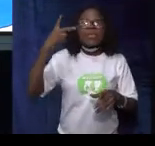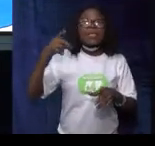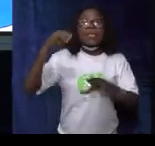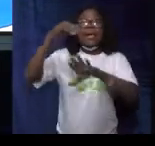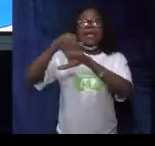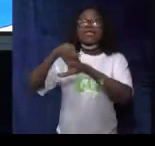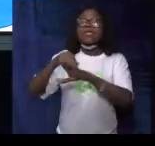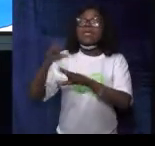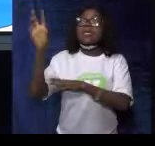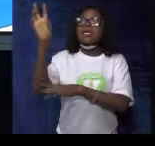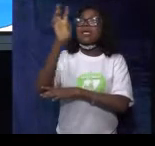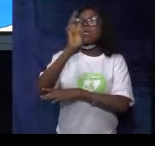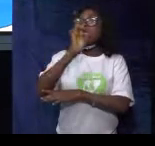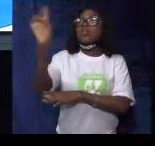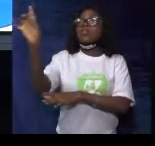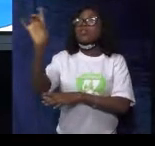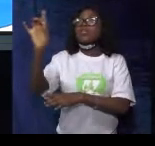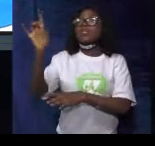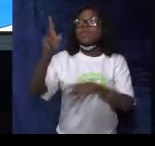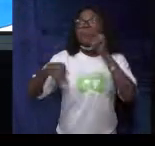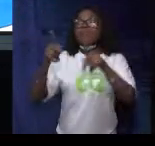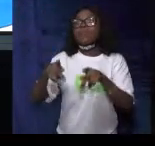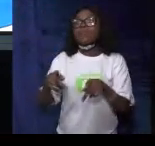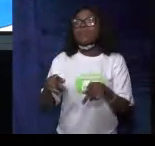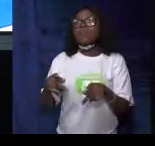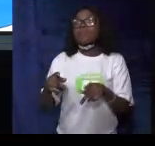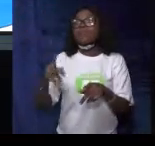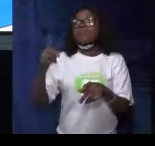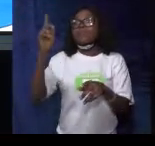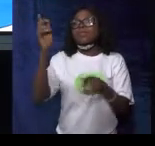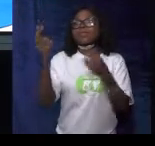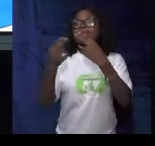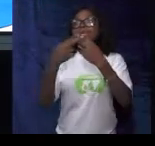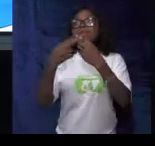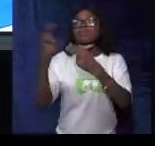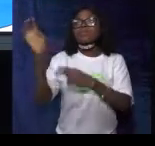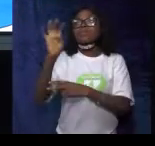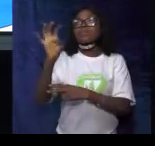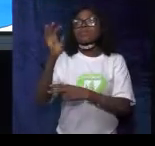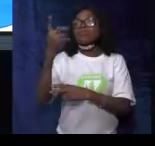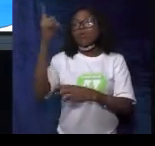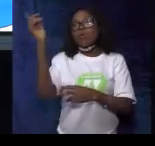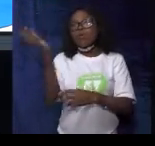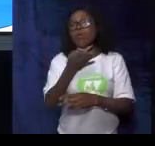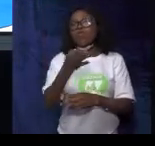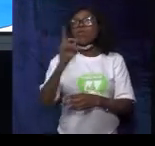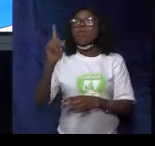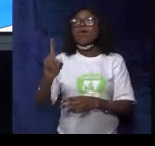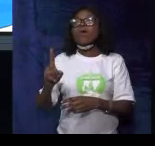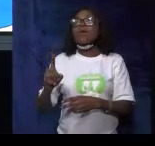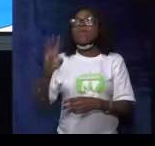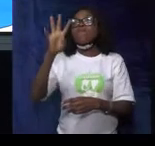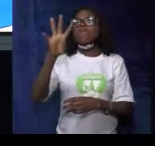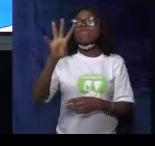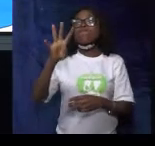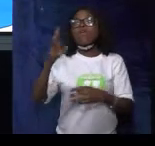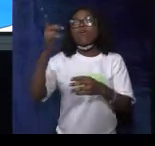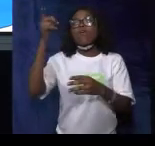since we are considering 800 people, just multiply by 800. Now, 4 goes here